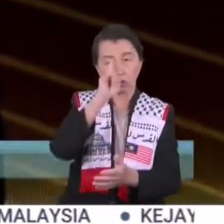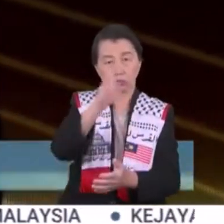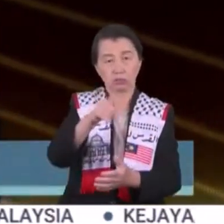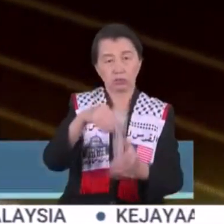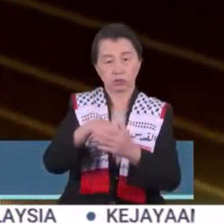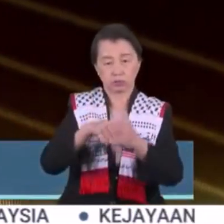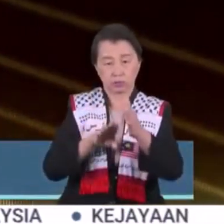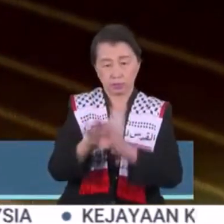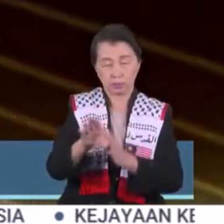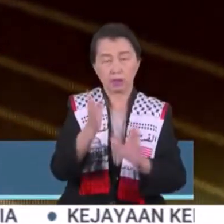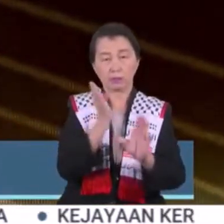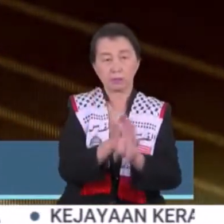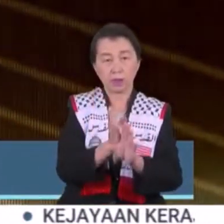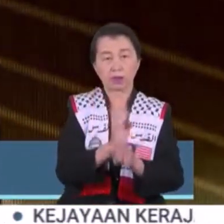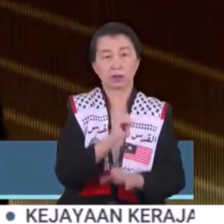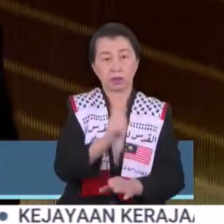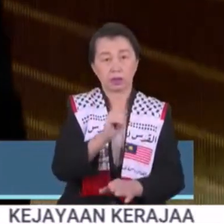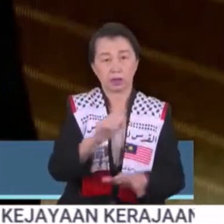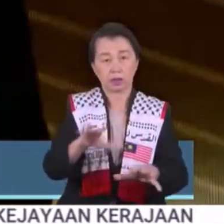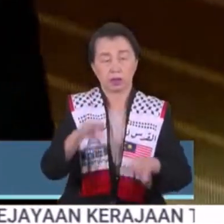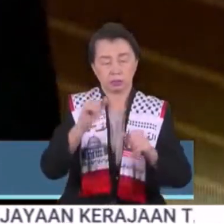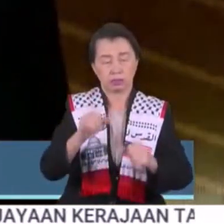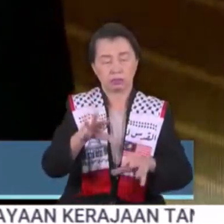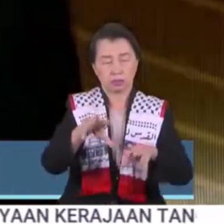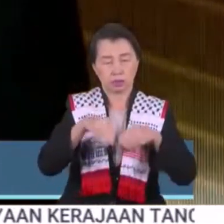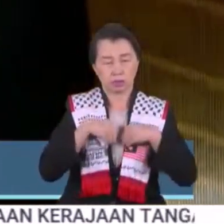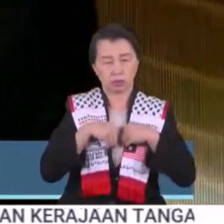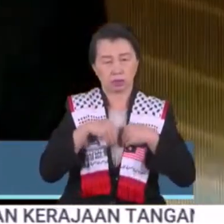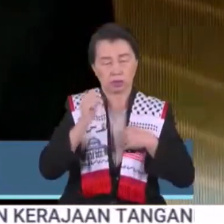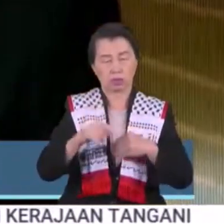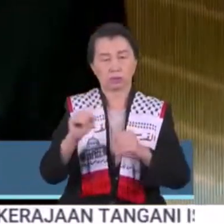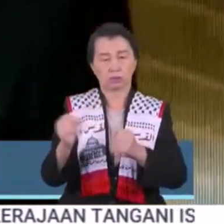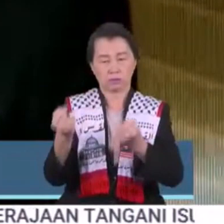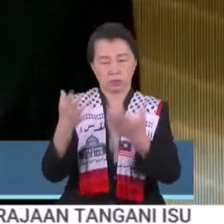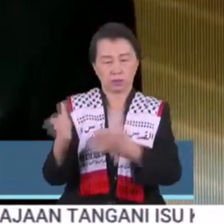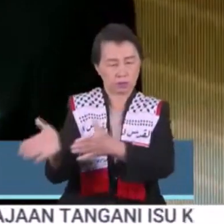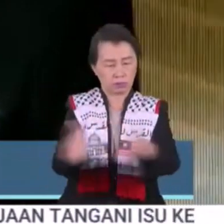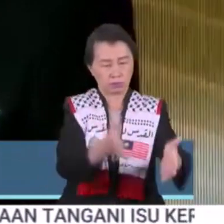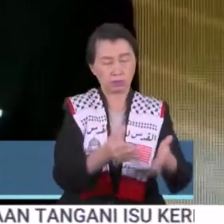Islamic Development Bank would be seen to be quite a formidable player